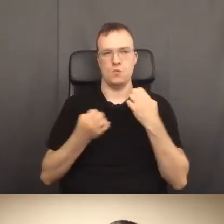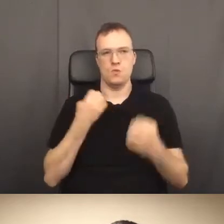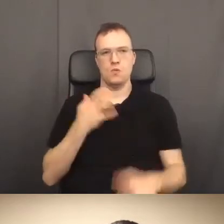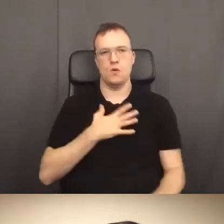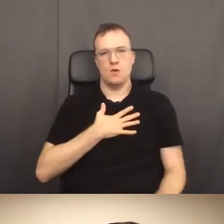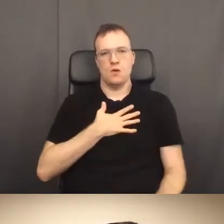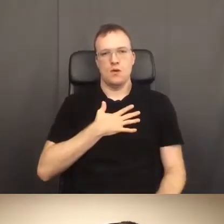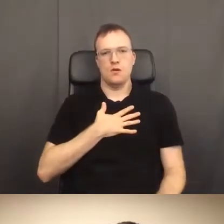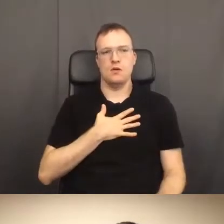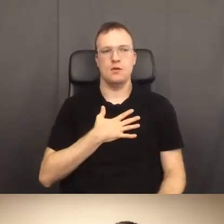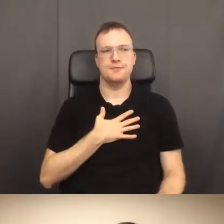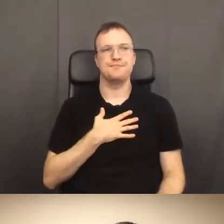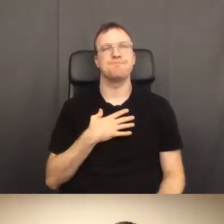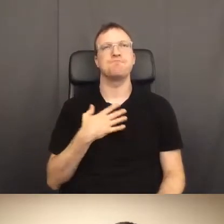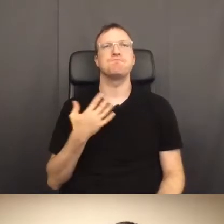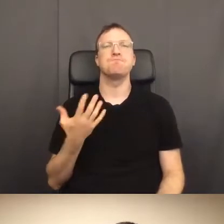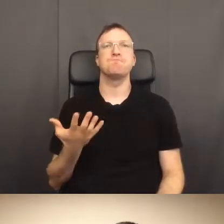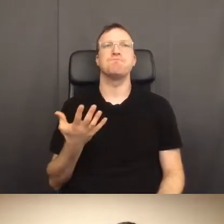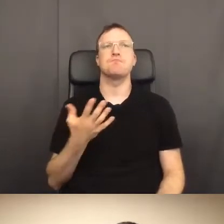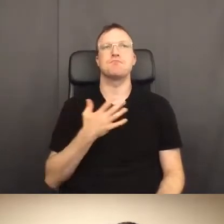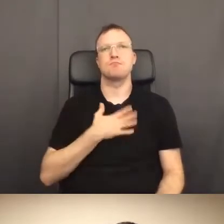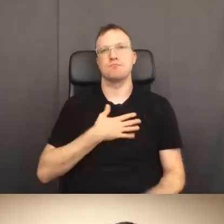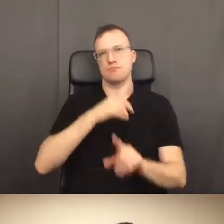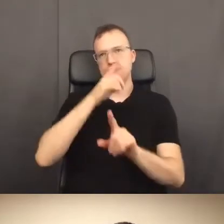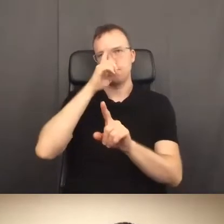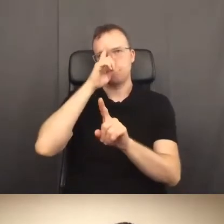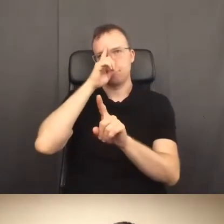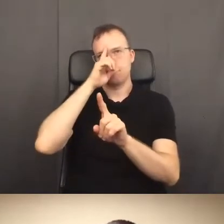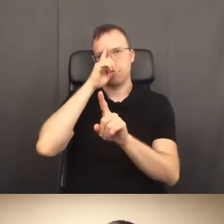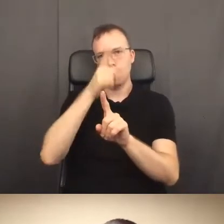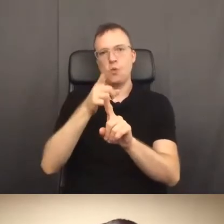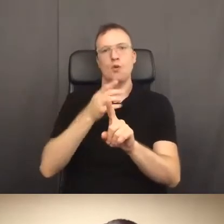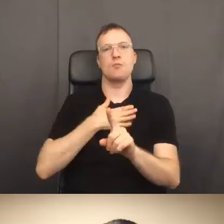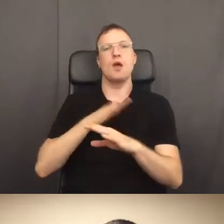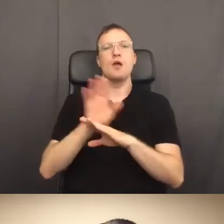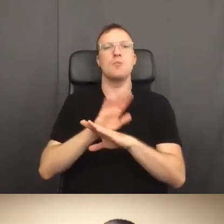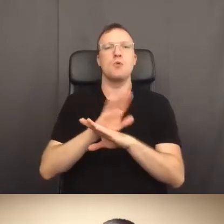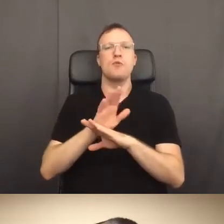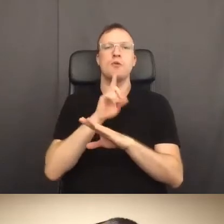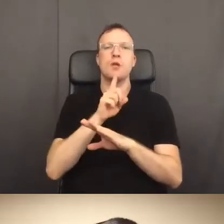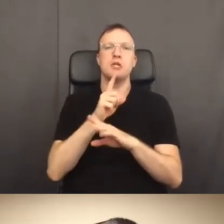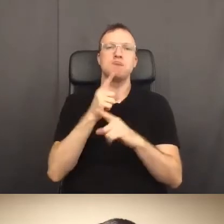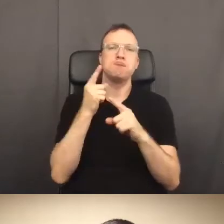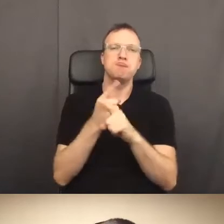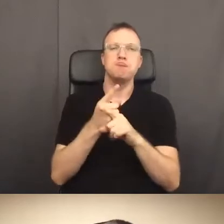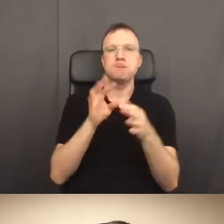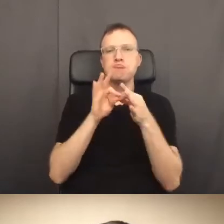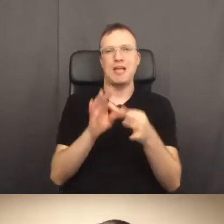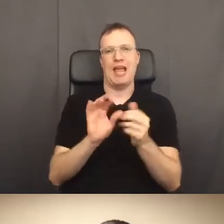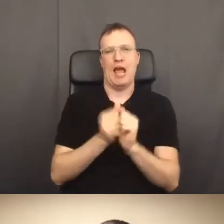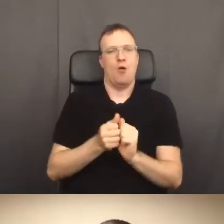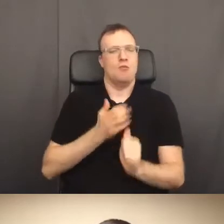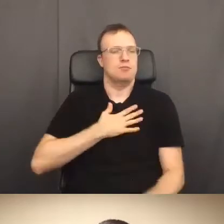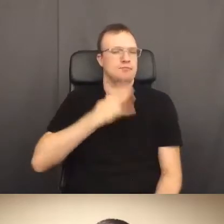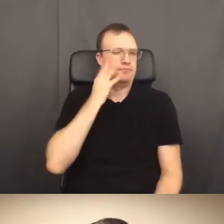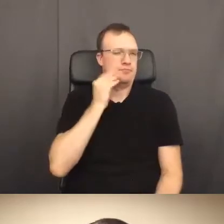So I wanted to make my film kind of truthful to how I experience things. So in a way,